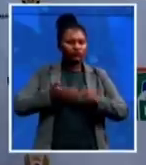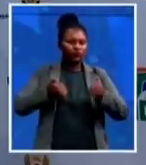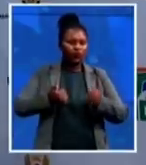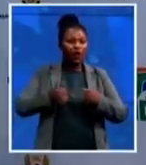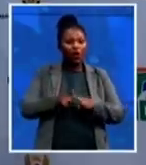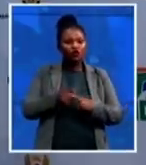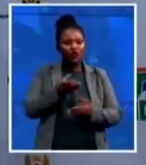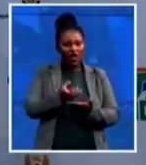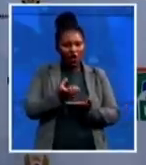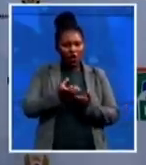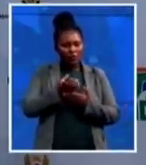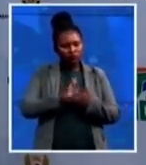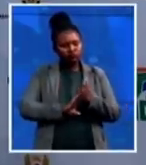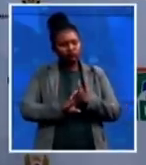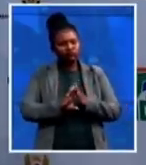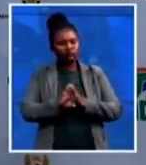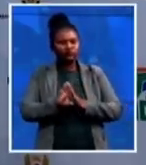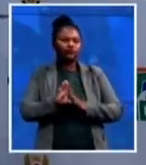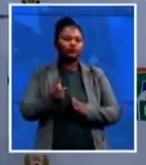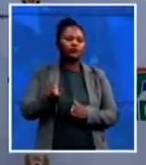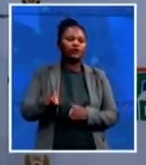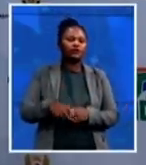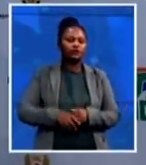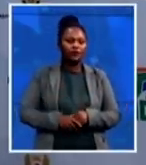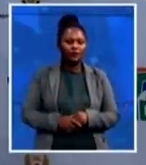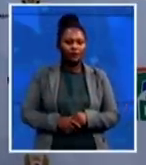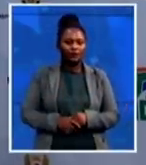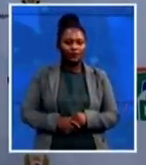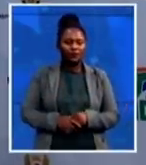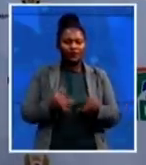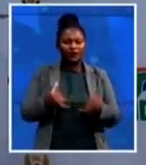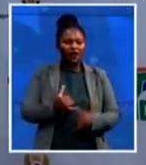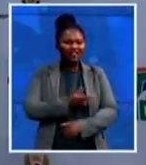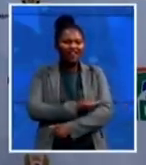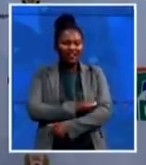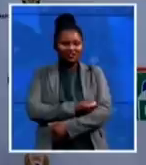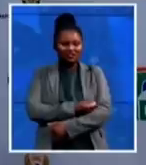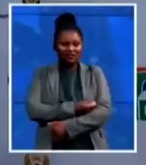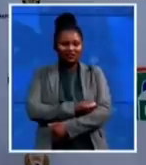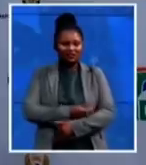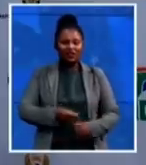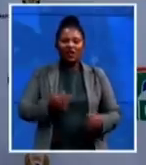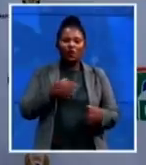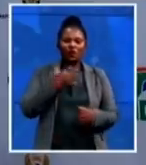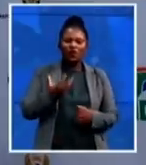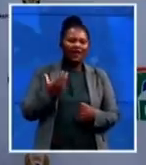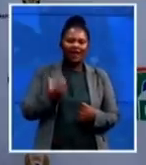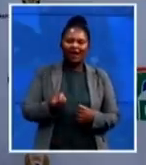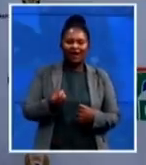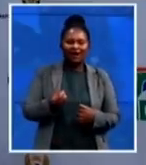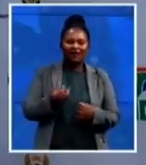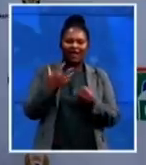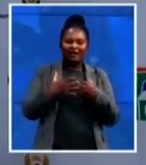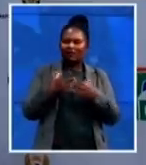On the mandatory vaccine, no recommendations were tabled, and all we are looking